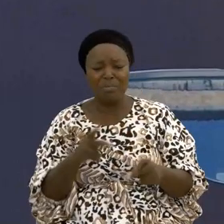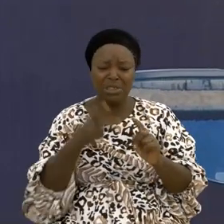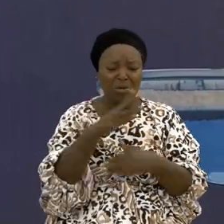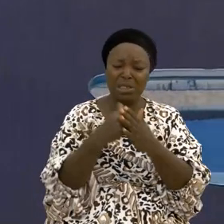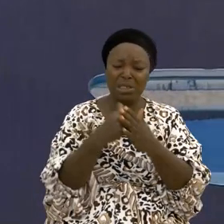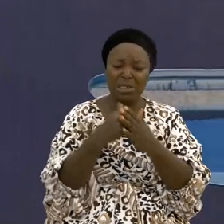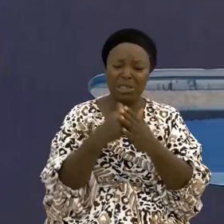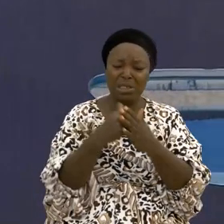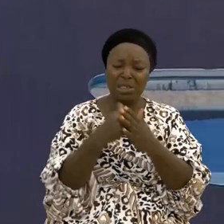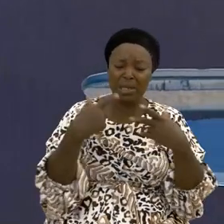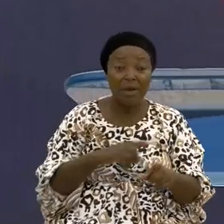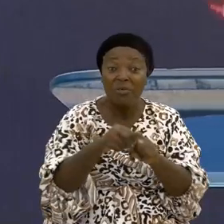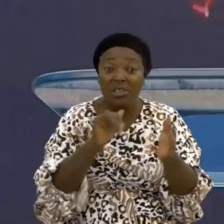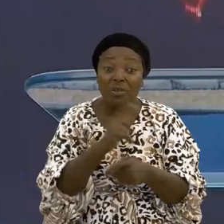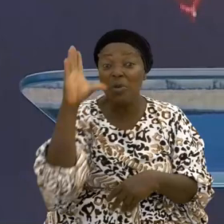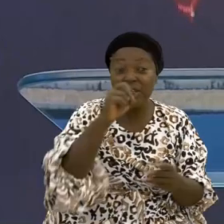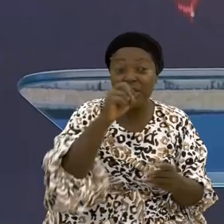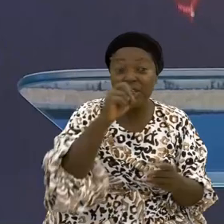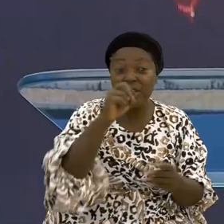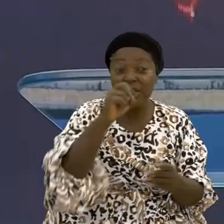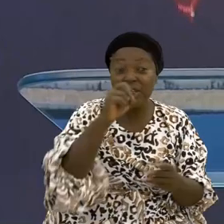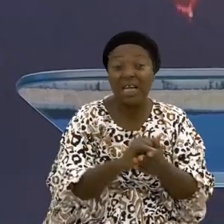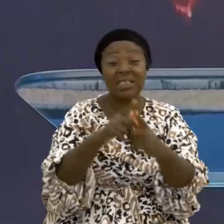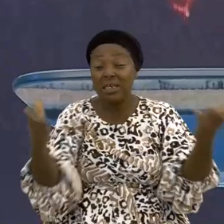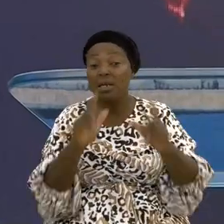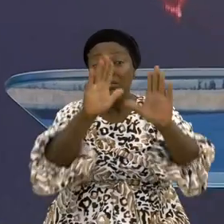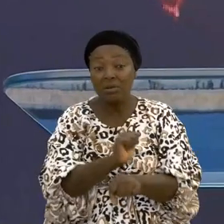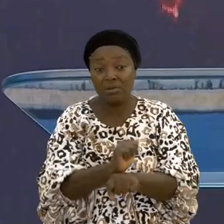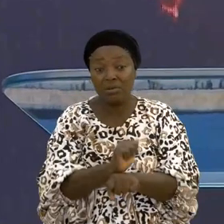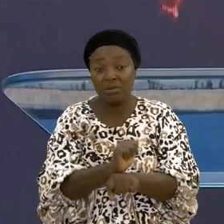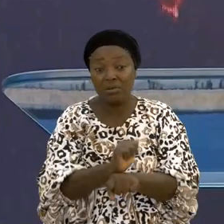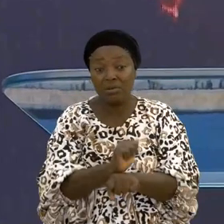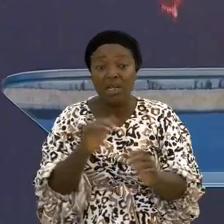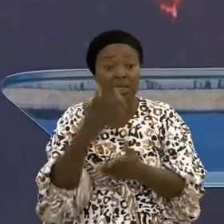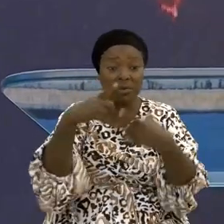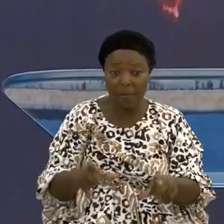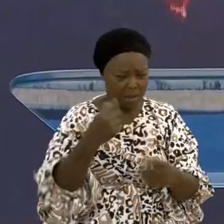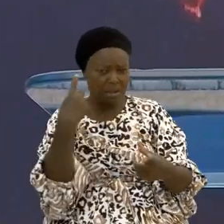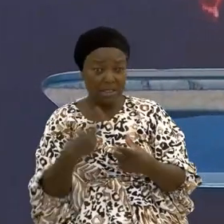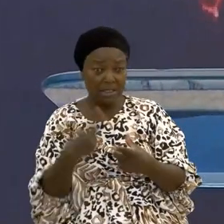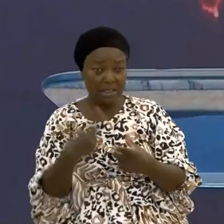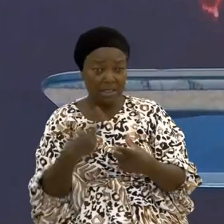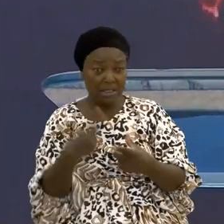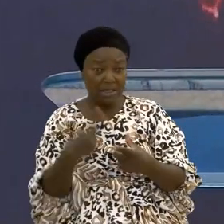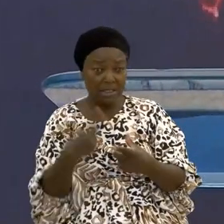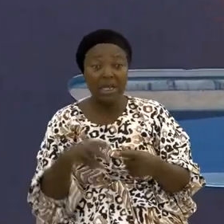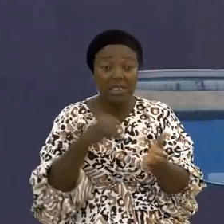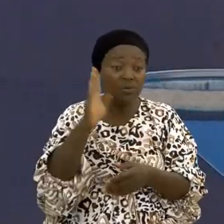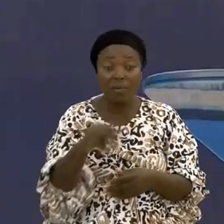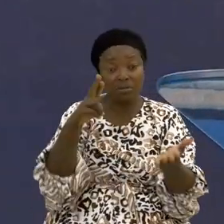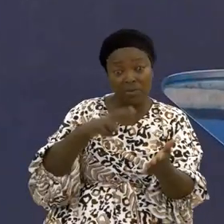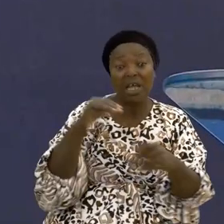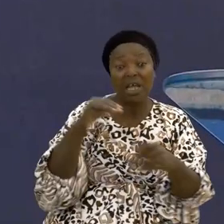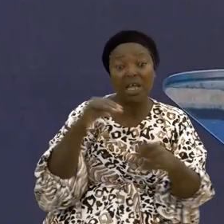you are going to miss a miracle, a great miracle that will happen, and then it will be